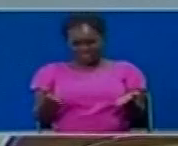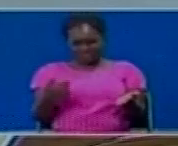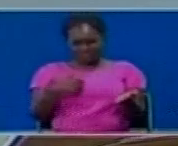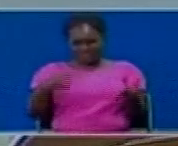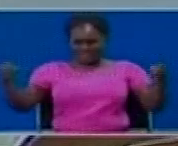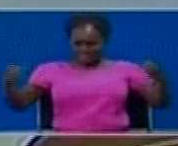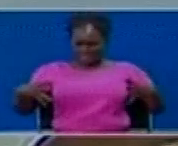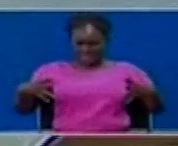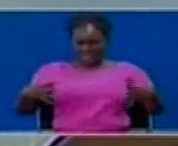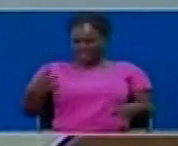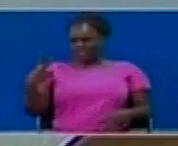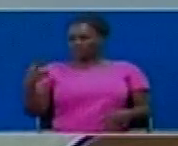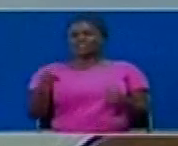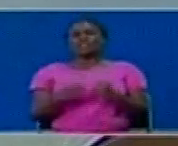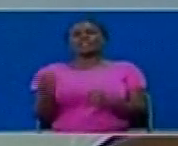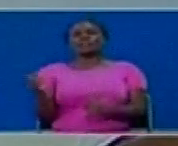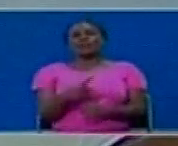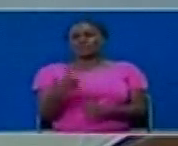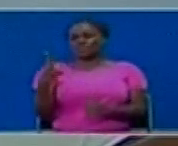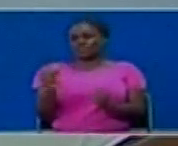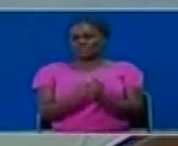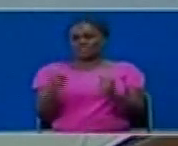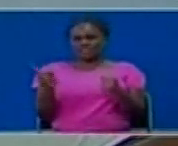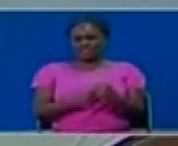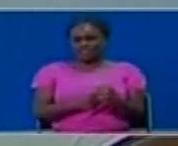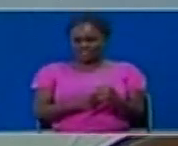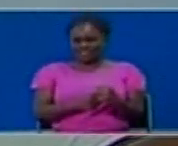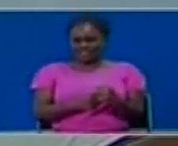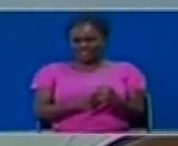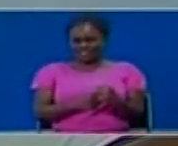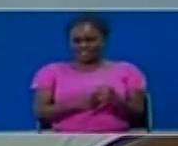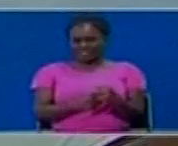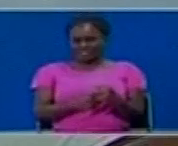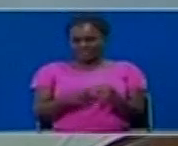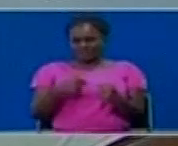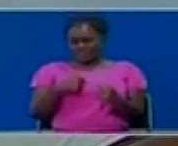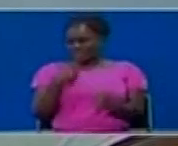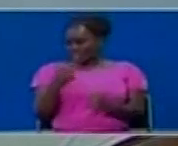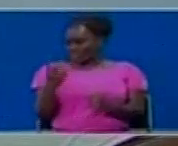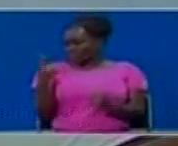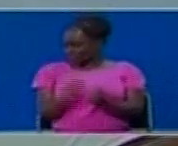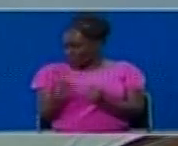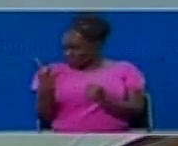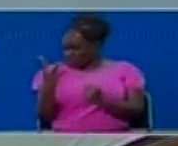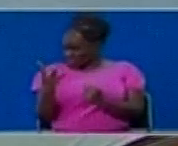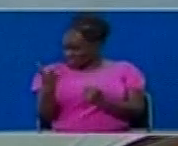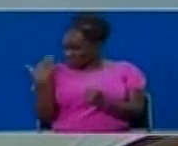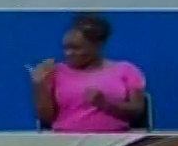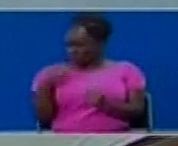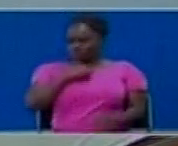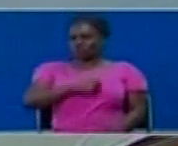the big question. It's the 28th of December, 2016. Apparently, I might have said 2014. Apologies for